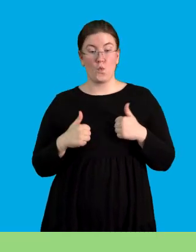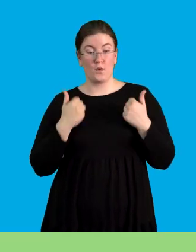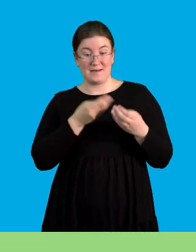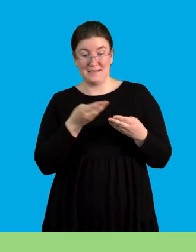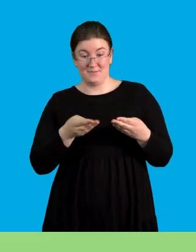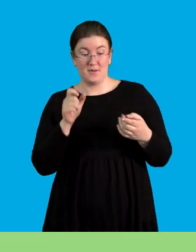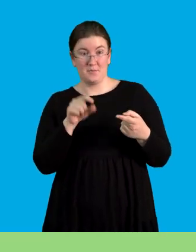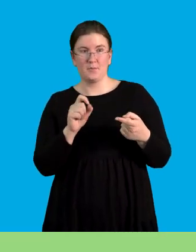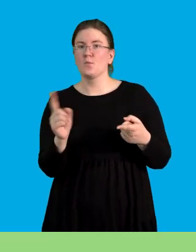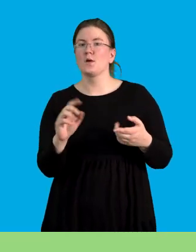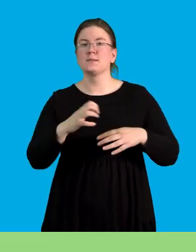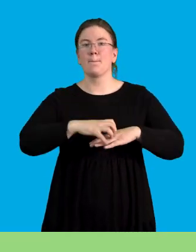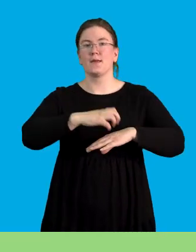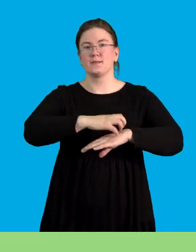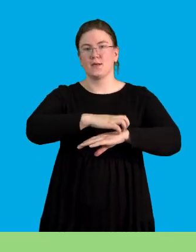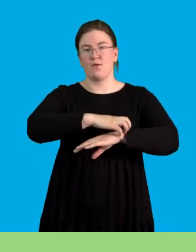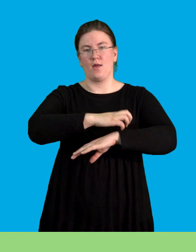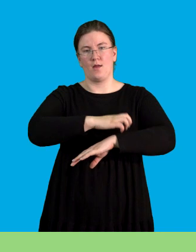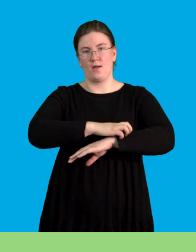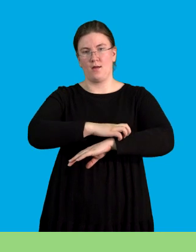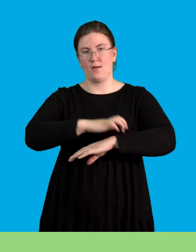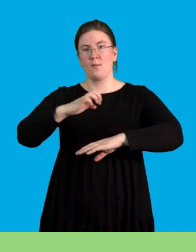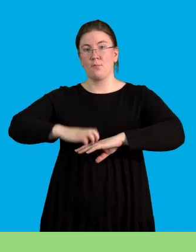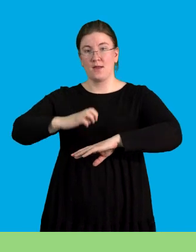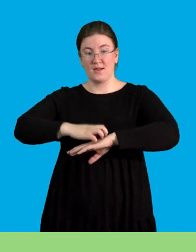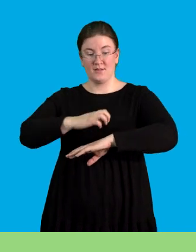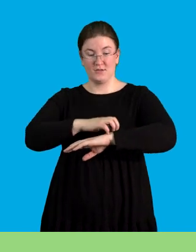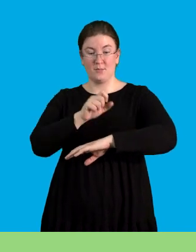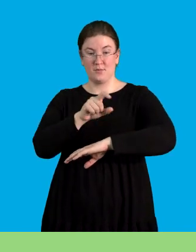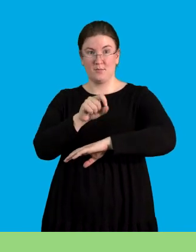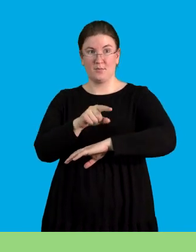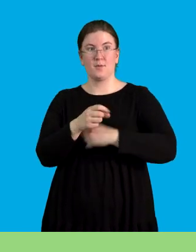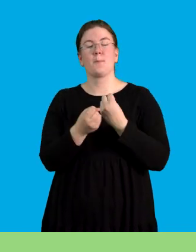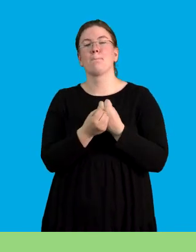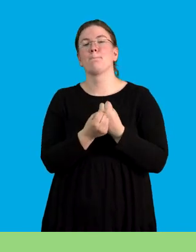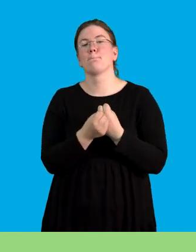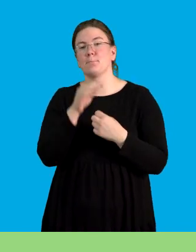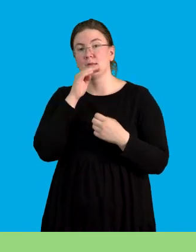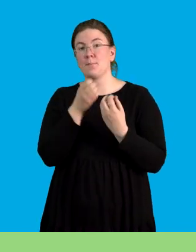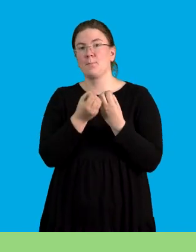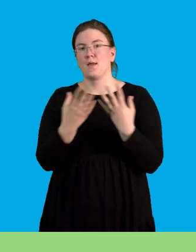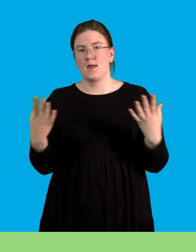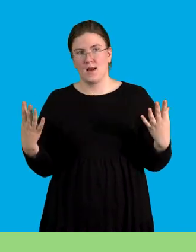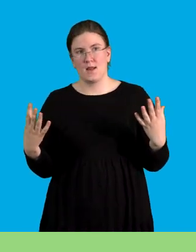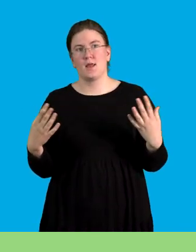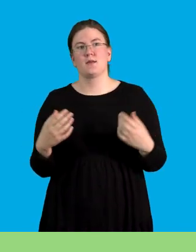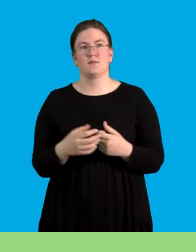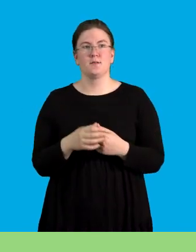to remember that bacteria is the plural form of bacterium.